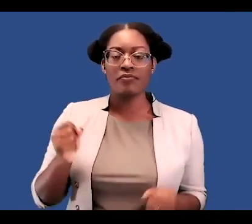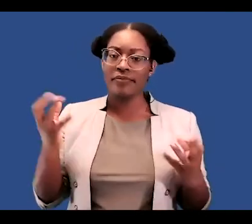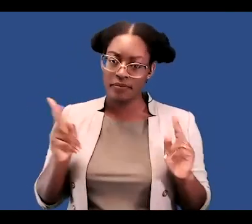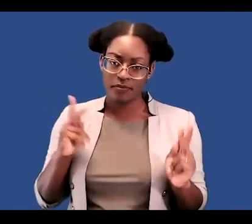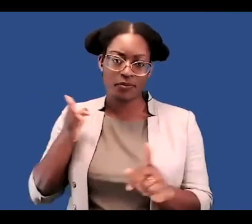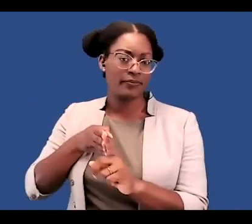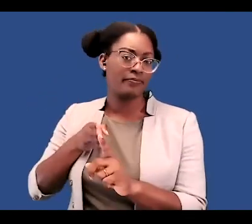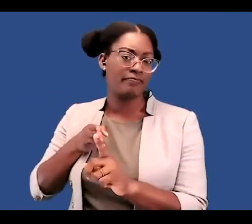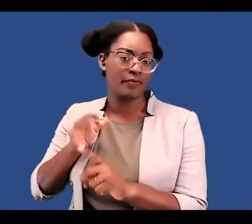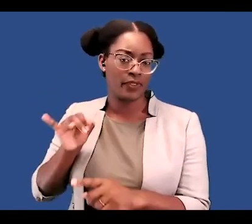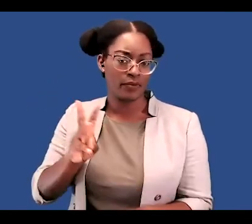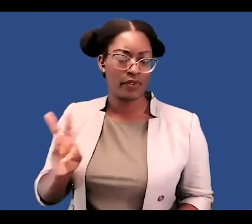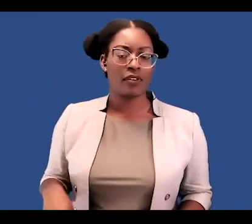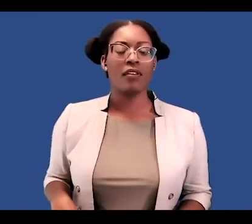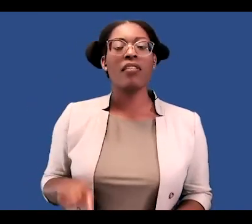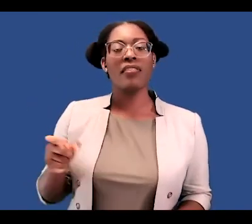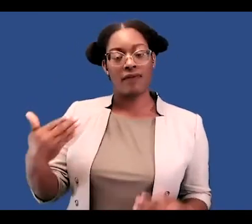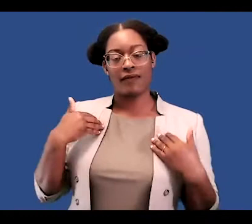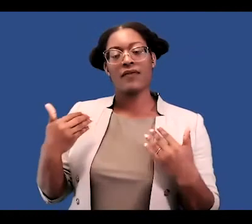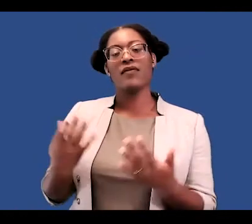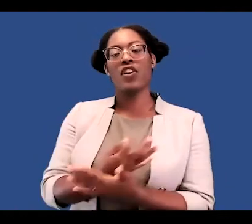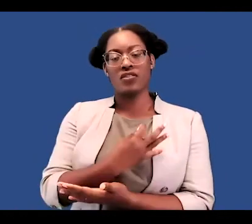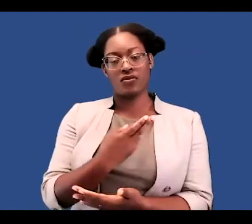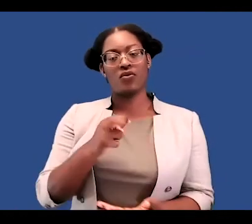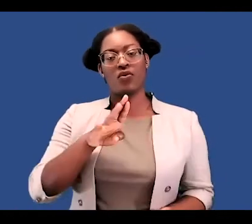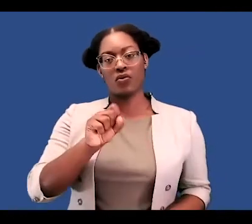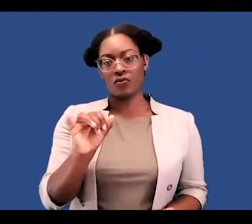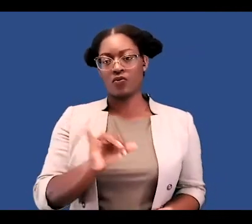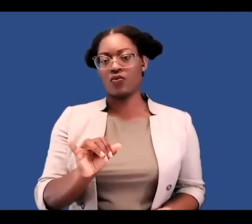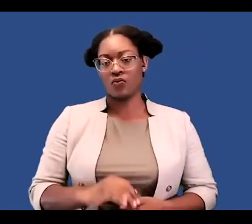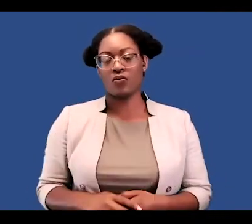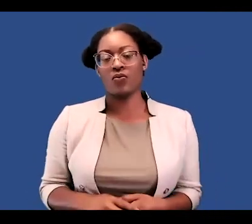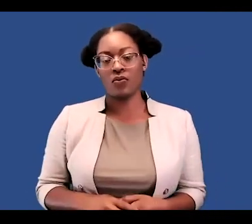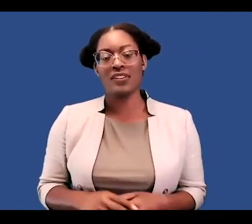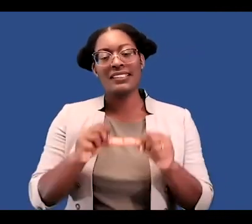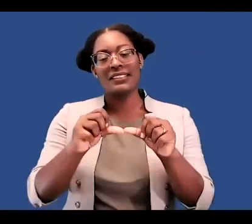use, that have fresh herbs sustainably sourced.